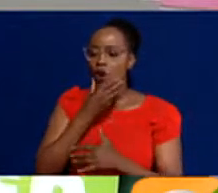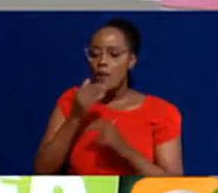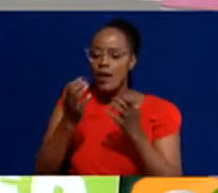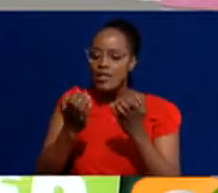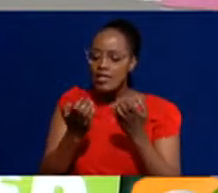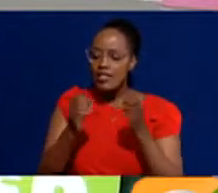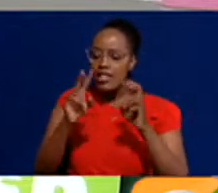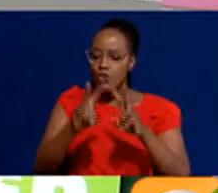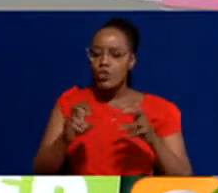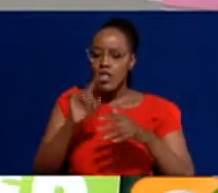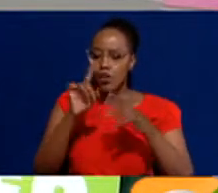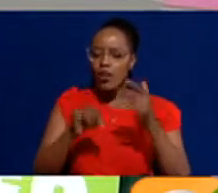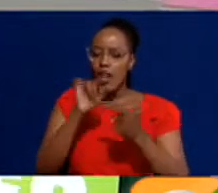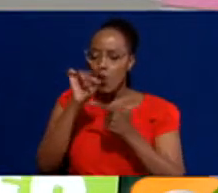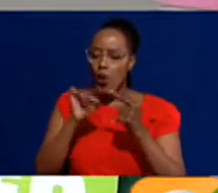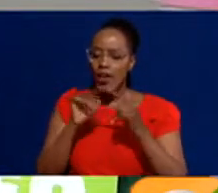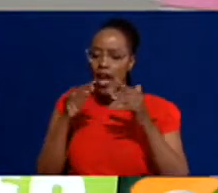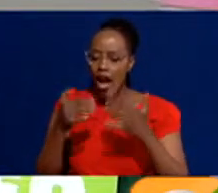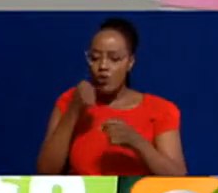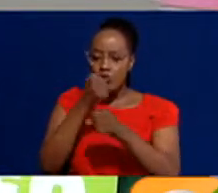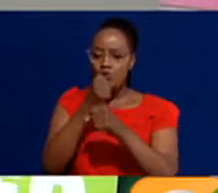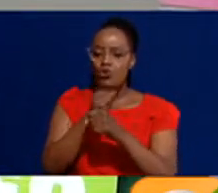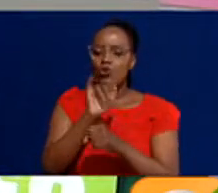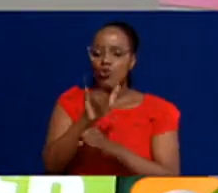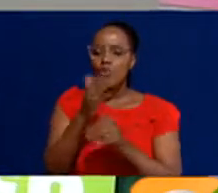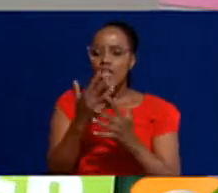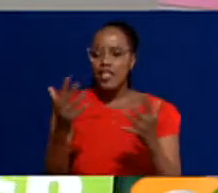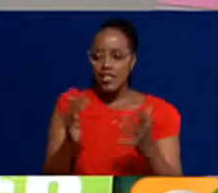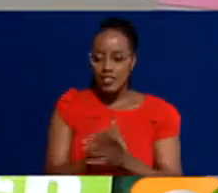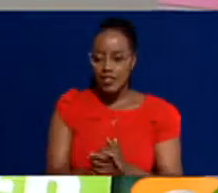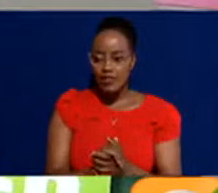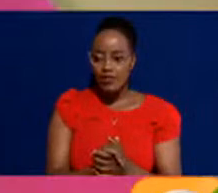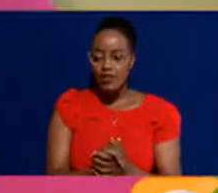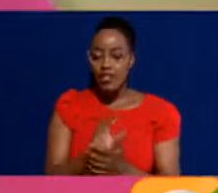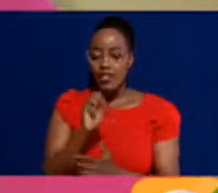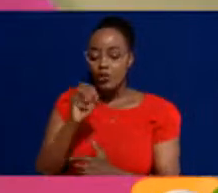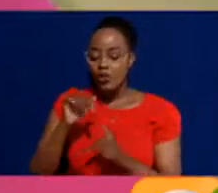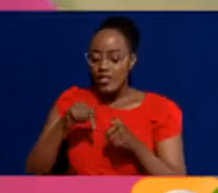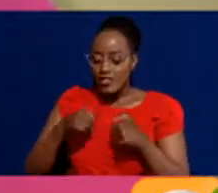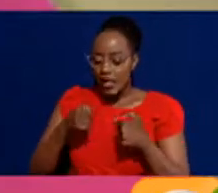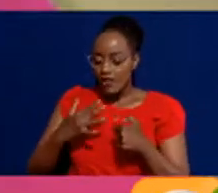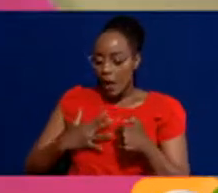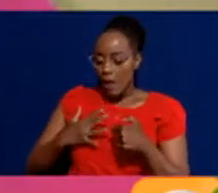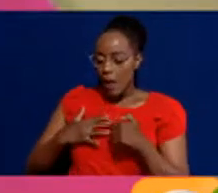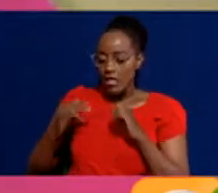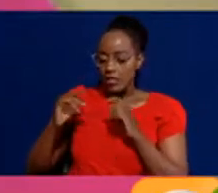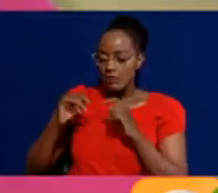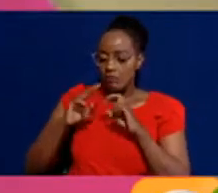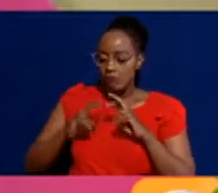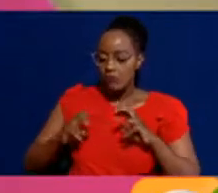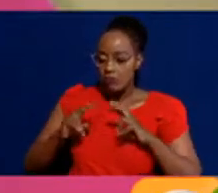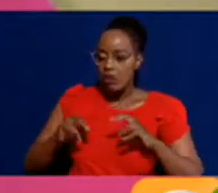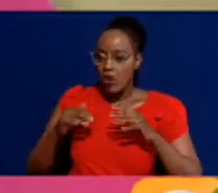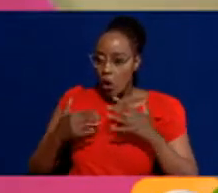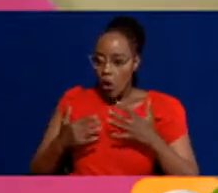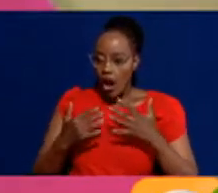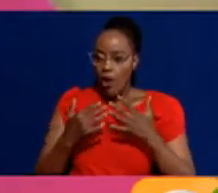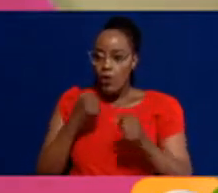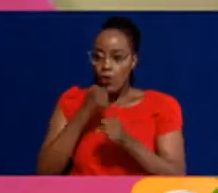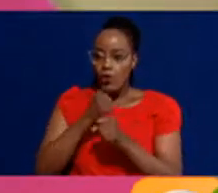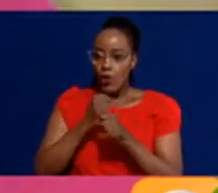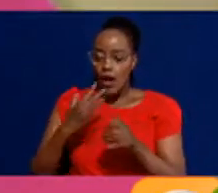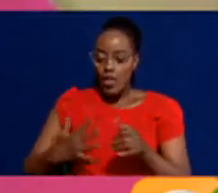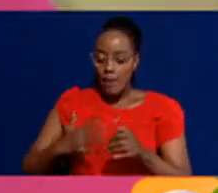check, and when, and how to go about it. Okay, so self-breast examination or breast self-examination and